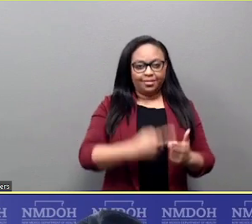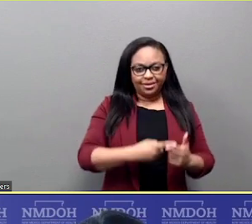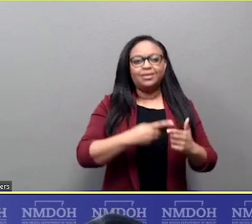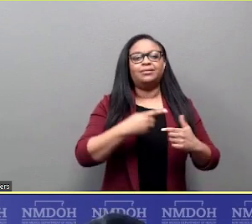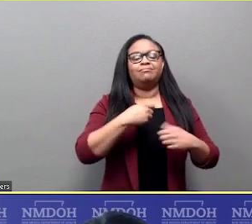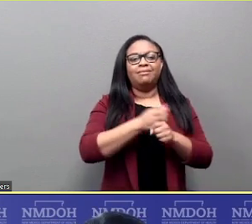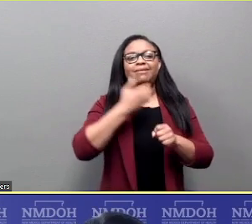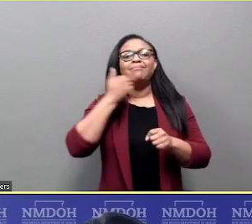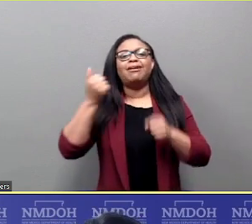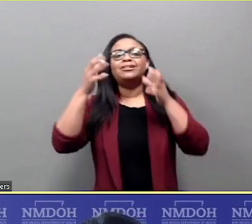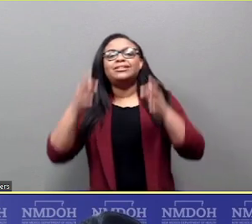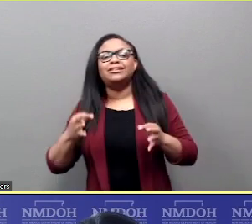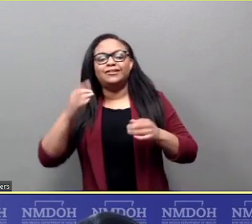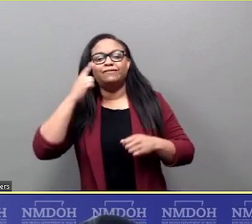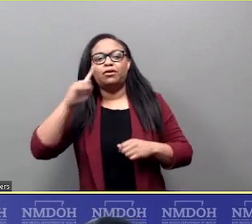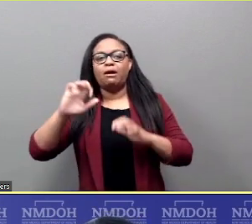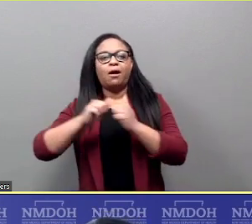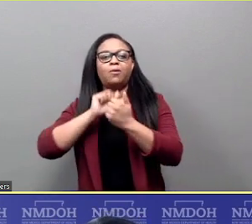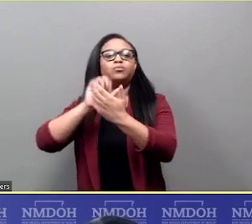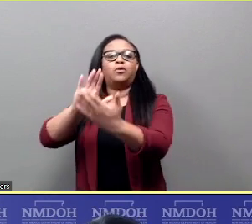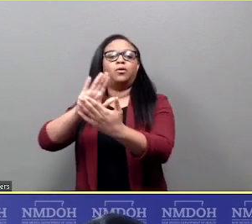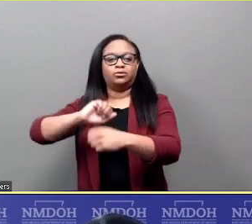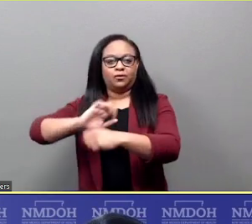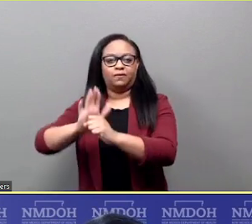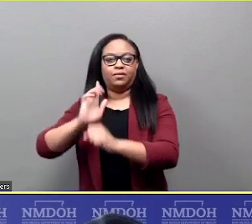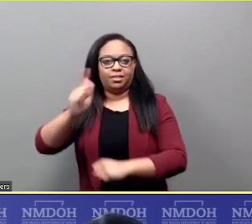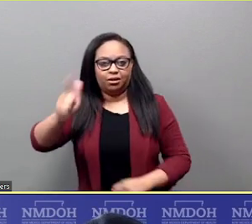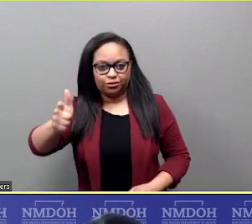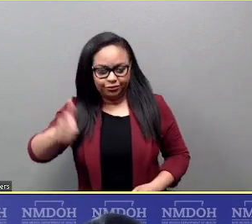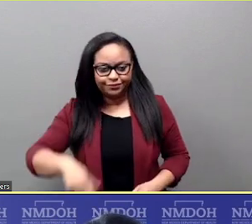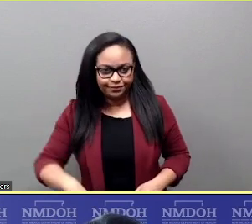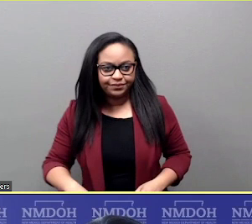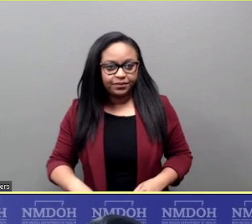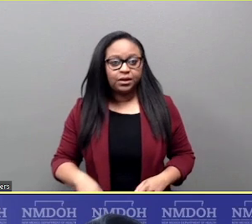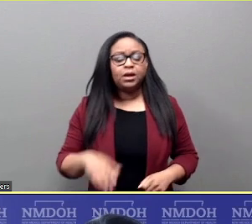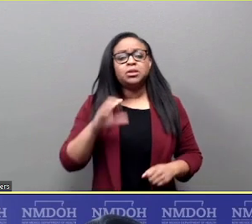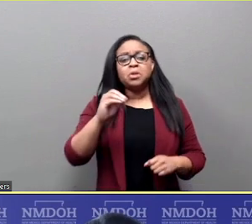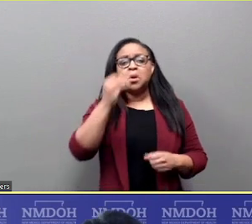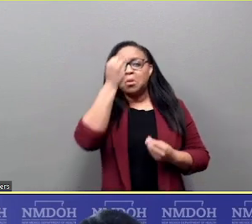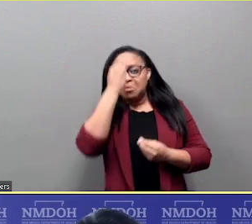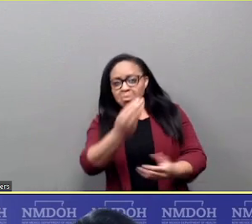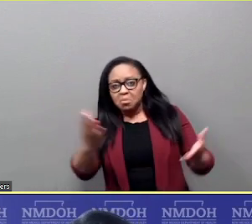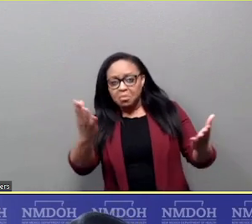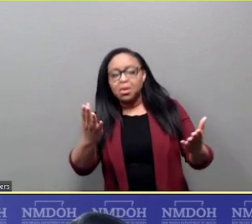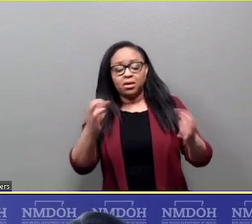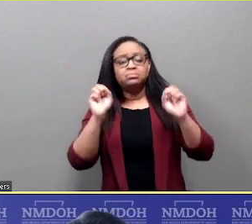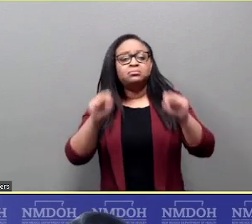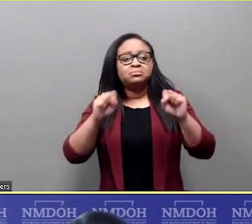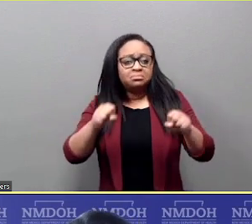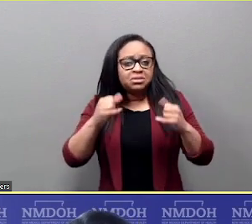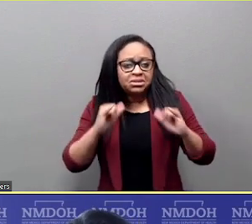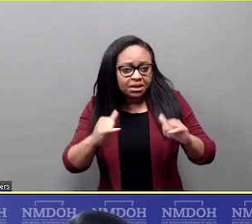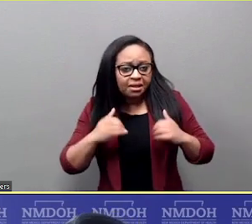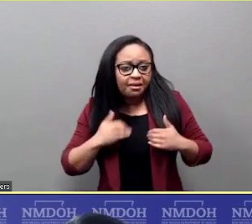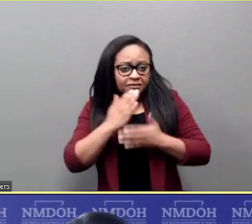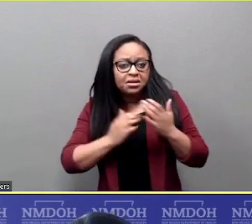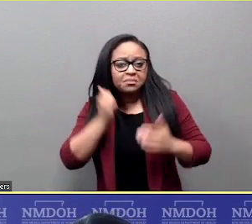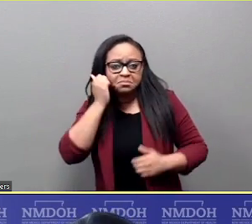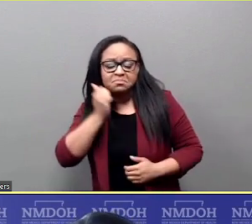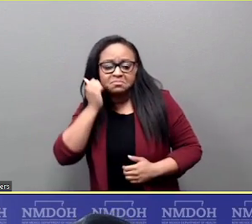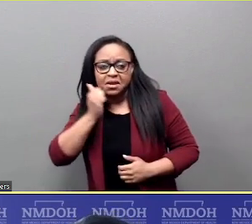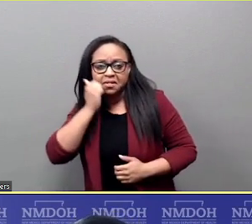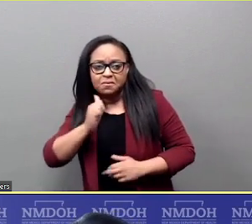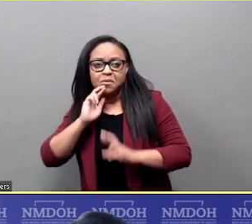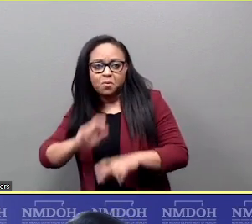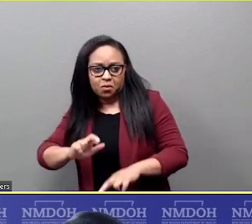on the left-hand side, you can see that we still will be doing some continued daily reporting here with hospitalizations, deaths, cases,